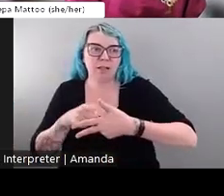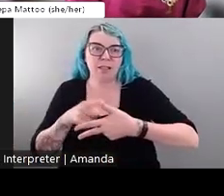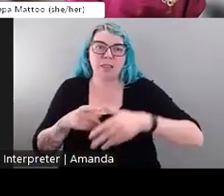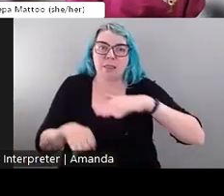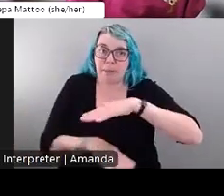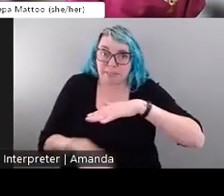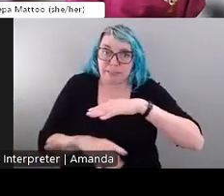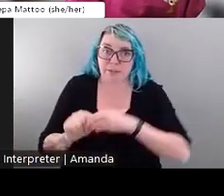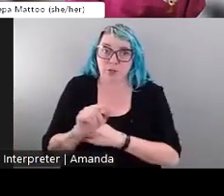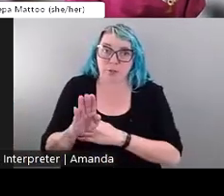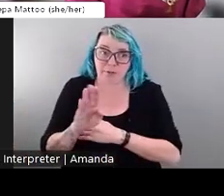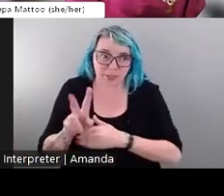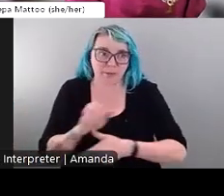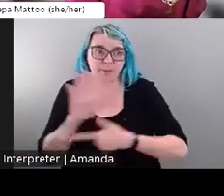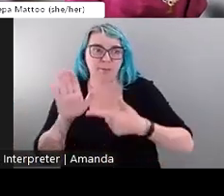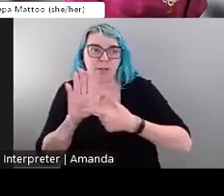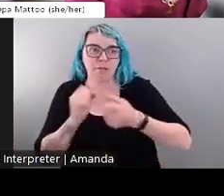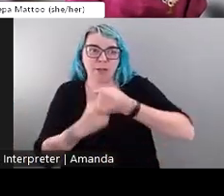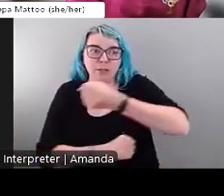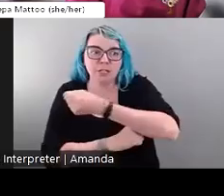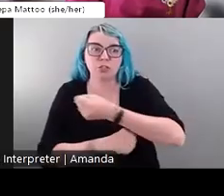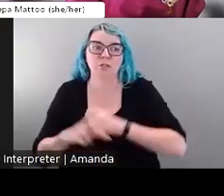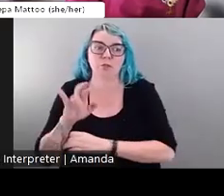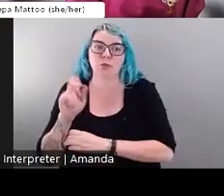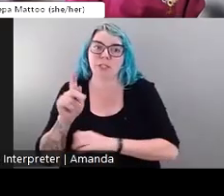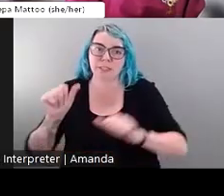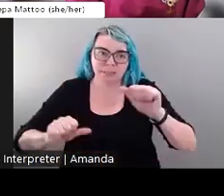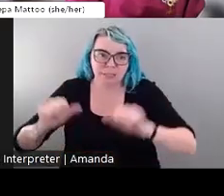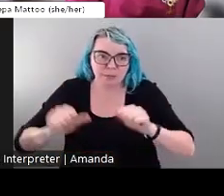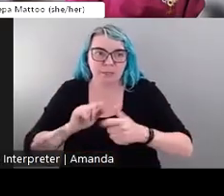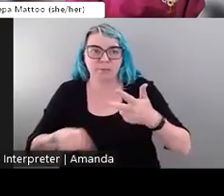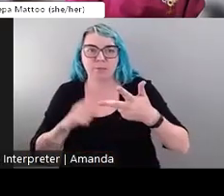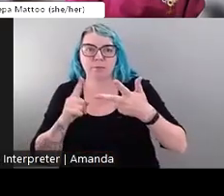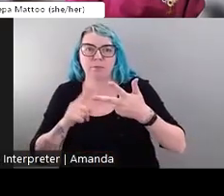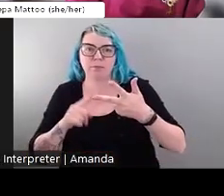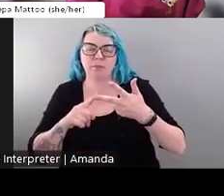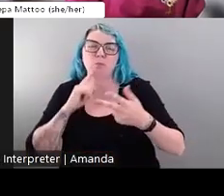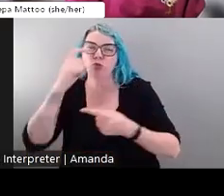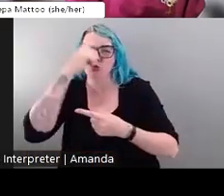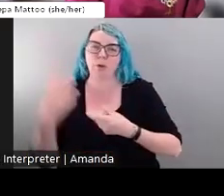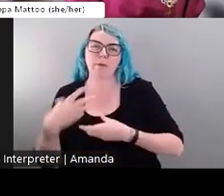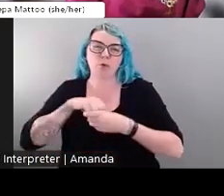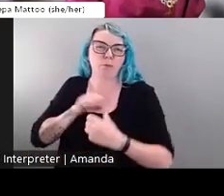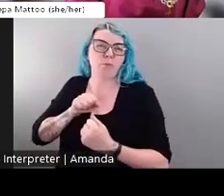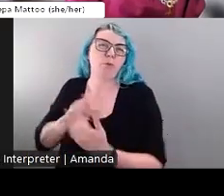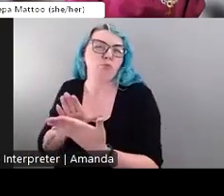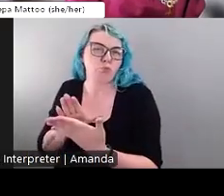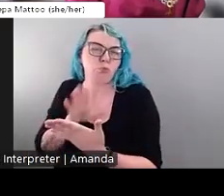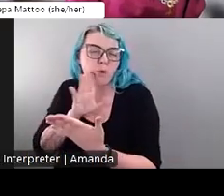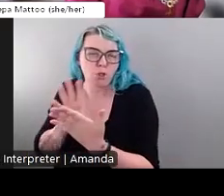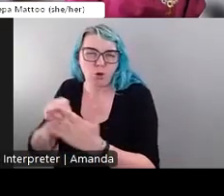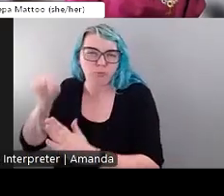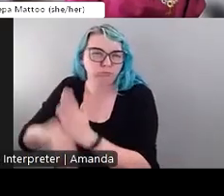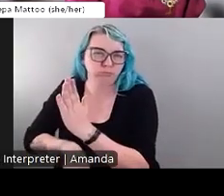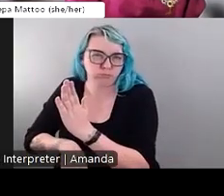safety planning. And then module 3, which narrows in on those intersectional and trauma-informed approaches to risk assessment. There are